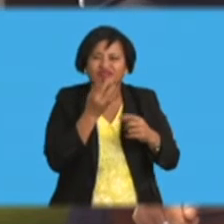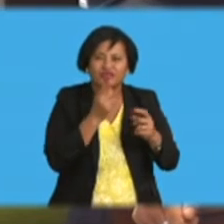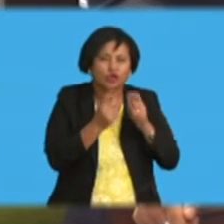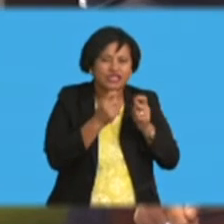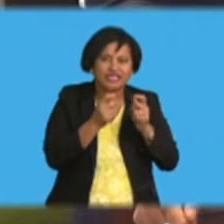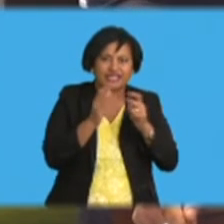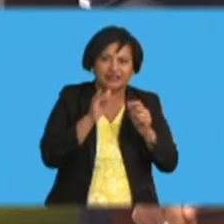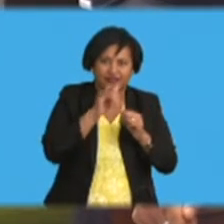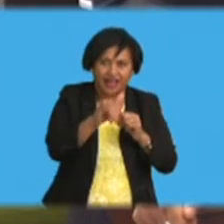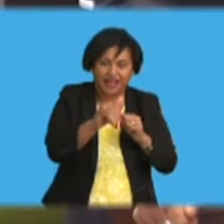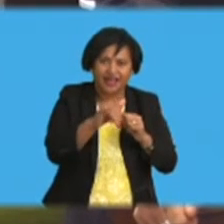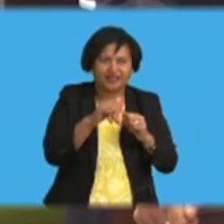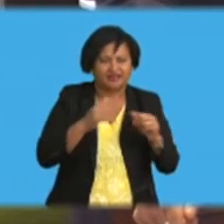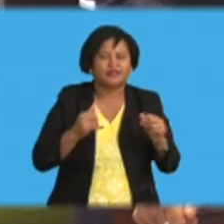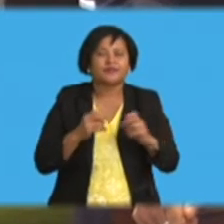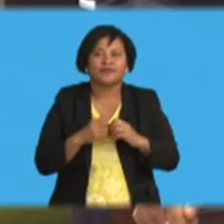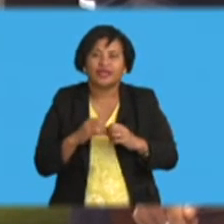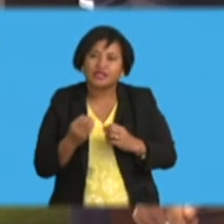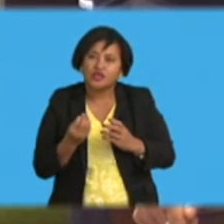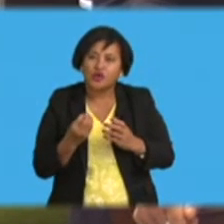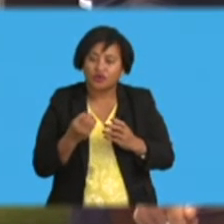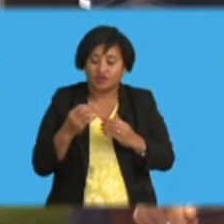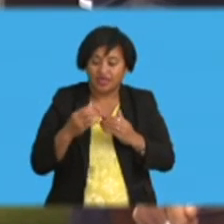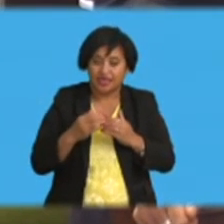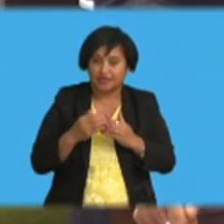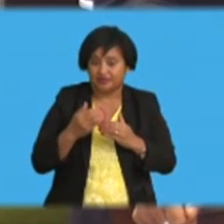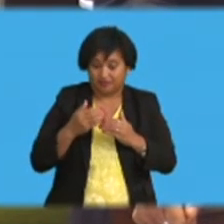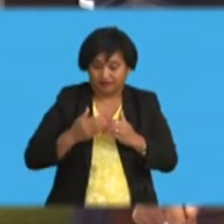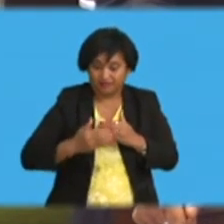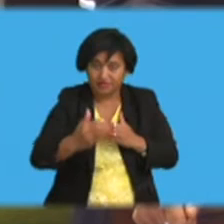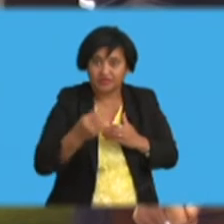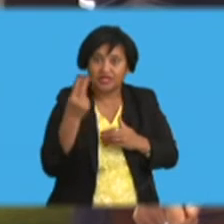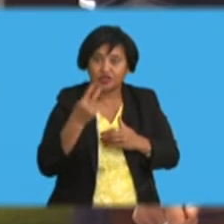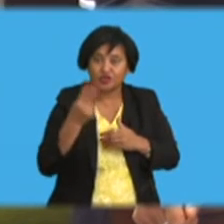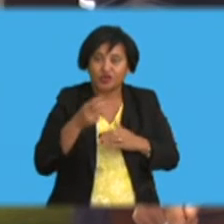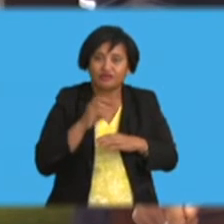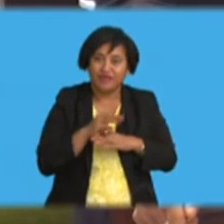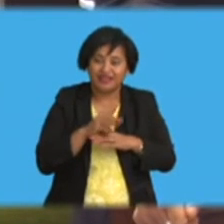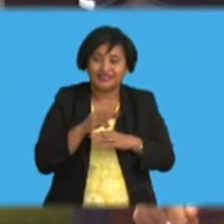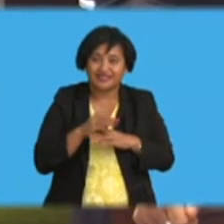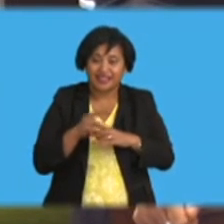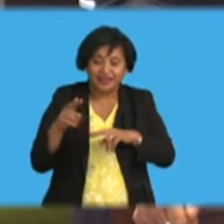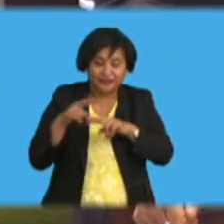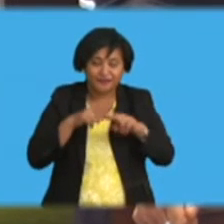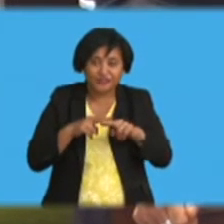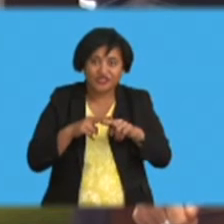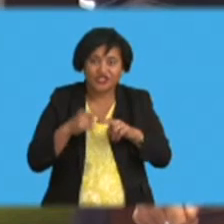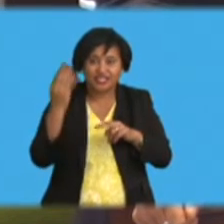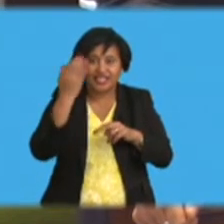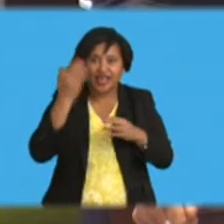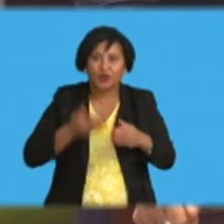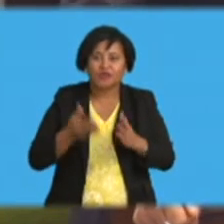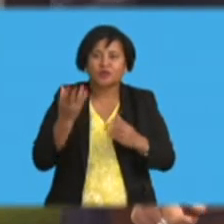that. Madam Speaker, in just 12 months, actually, from now, Fiji Airways in Fiji will have a